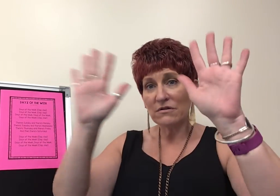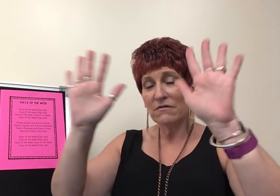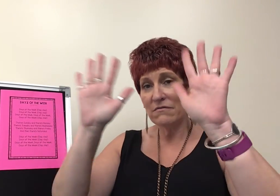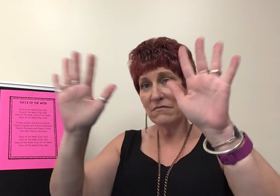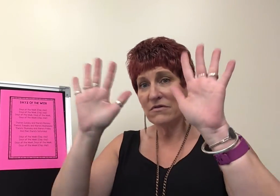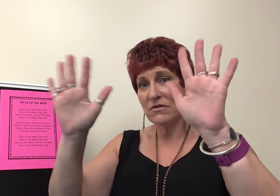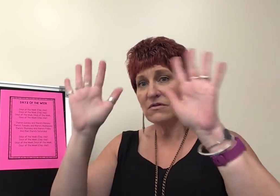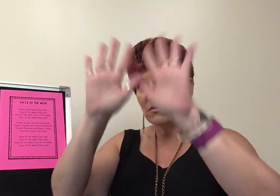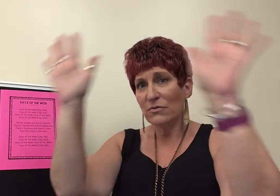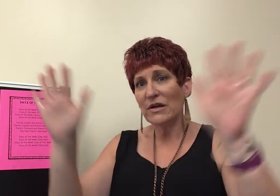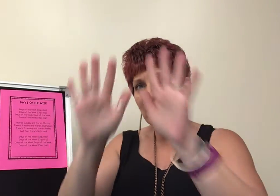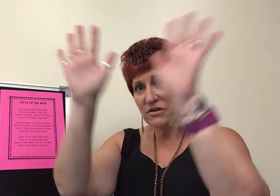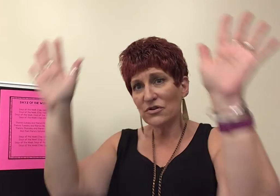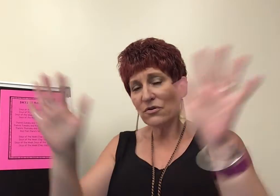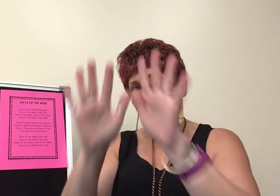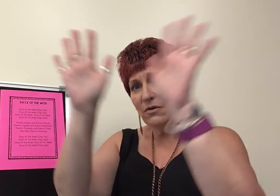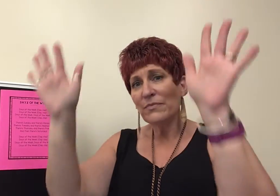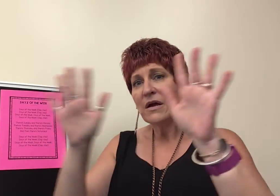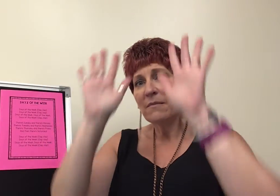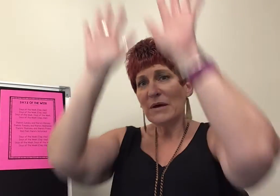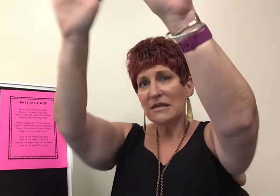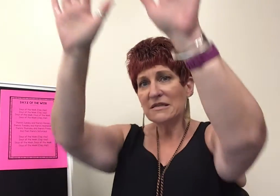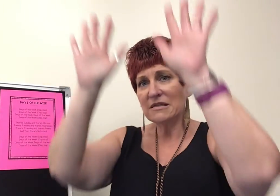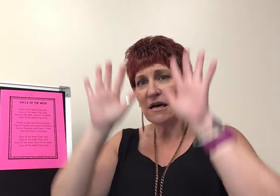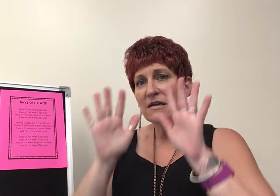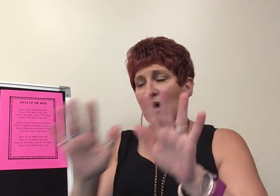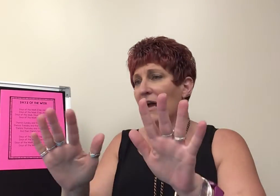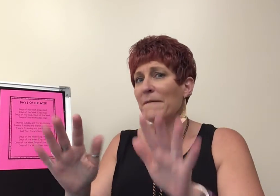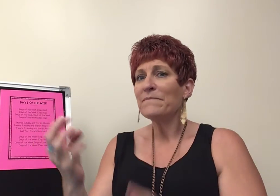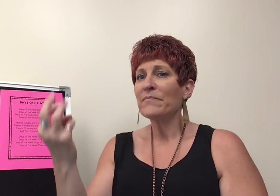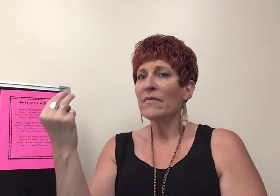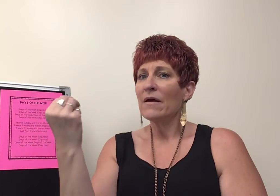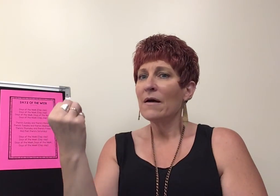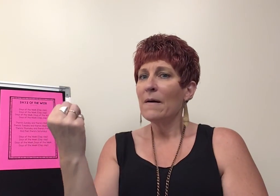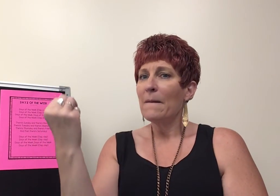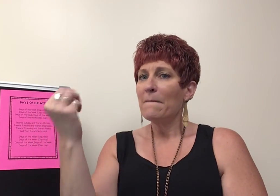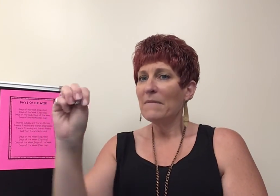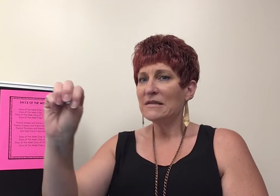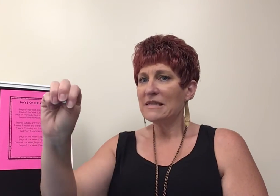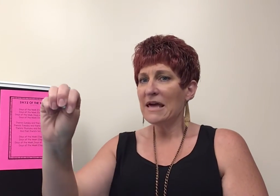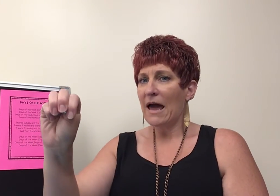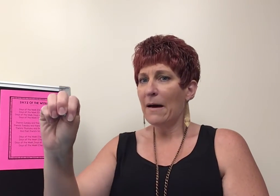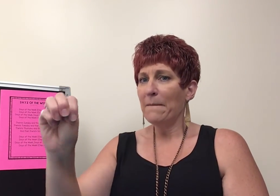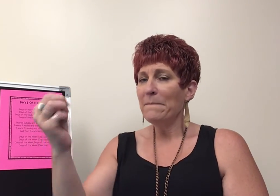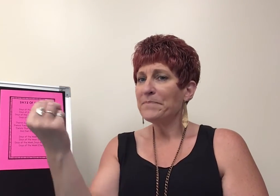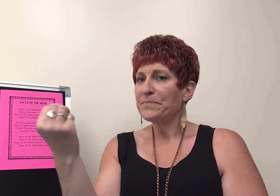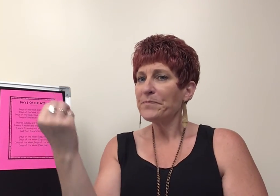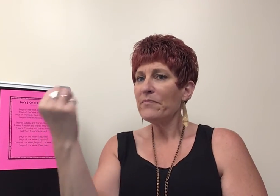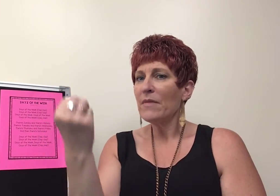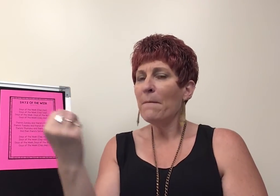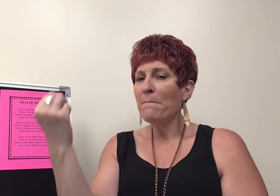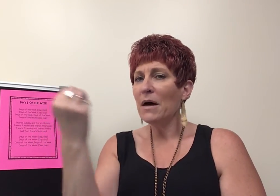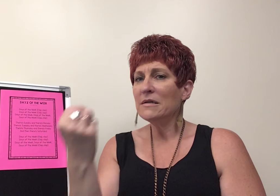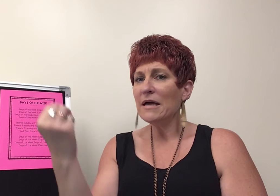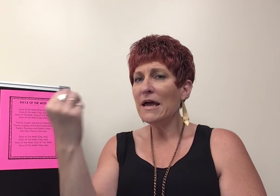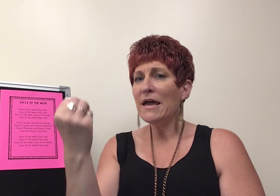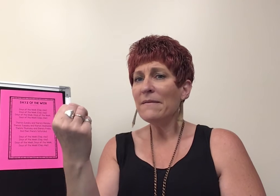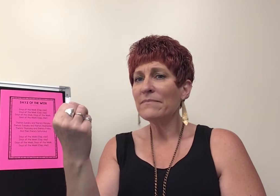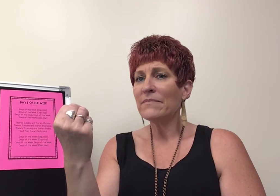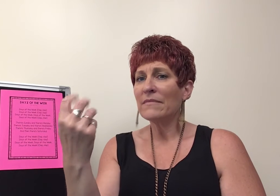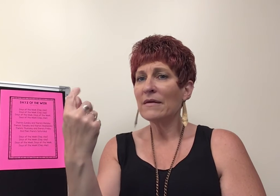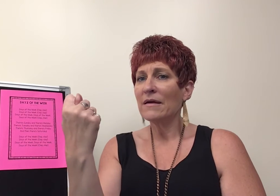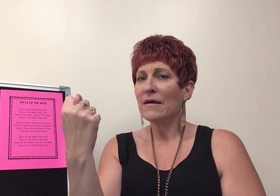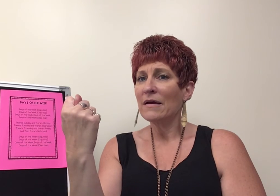could do it in a circle, but it's Sunday, it's the M,